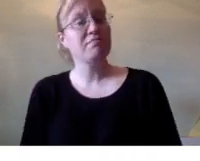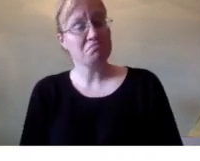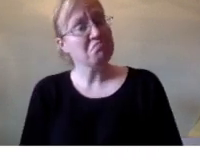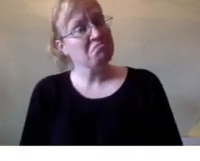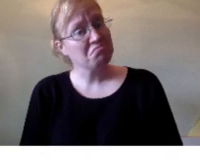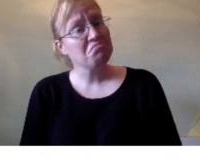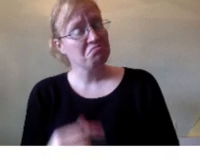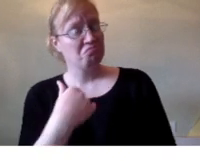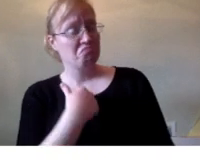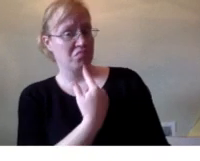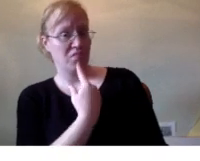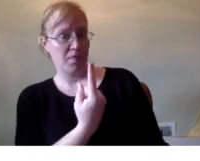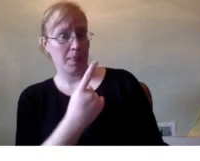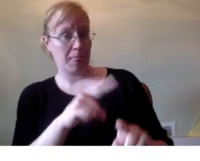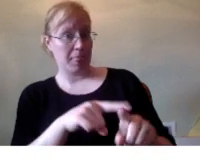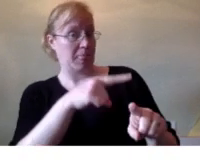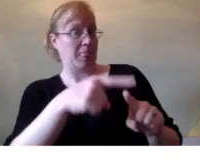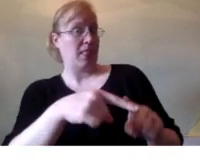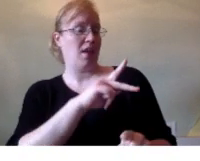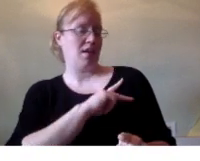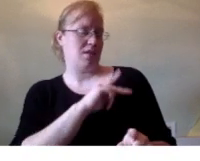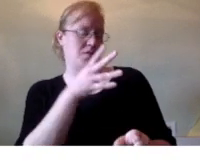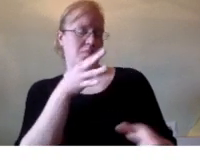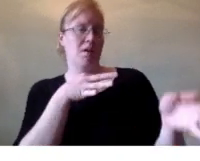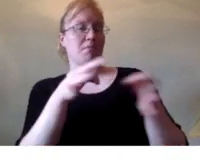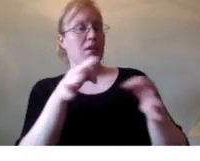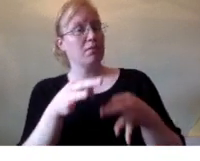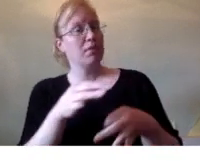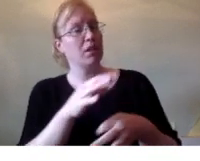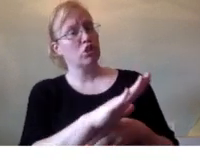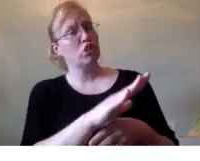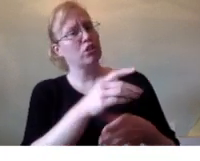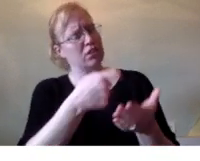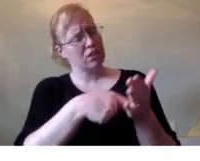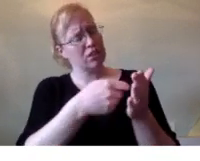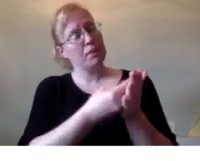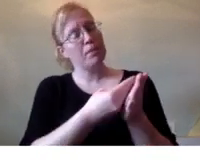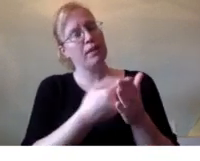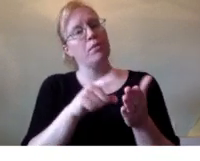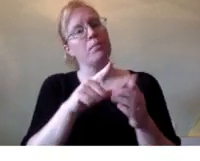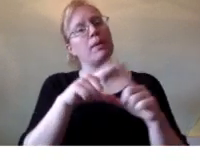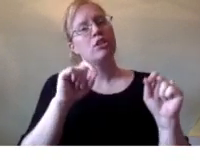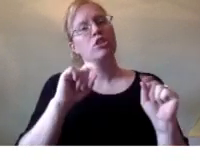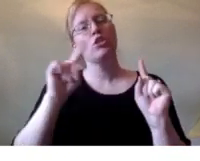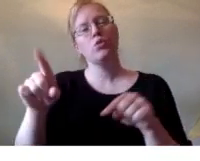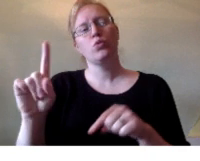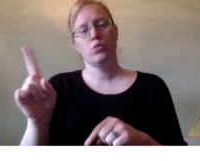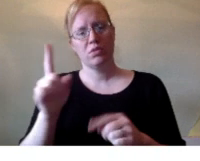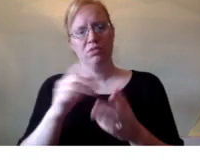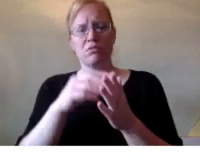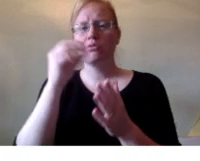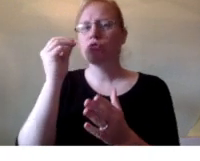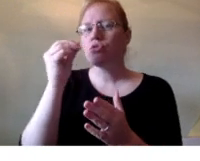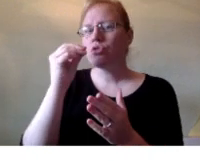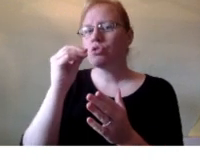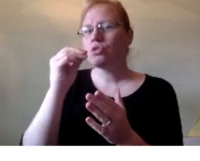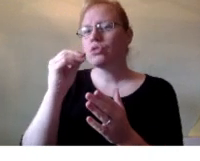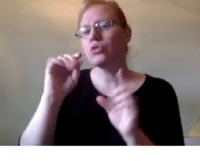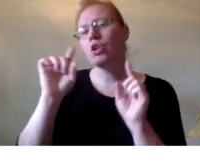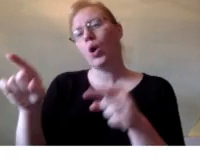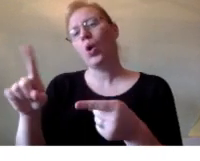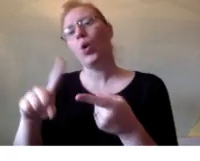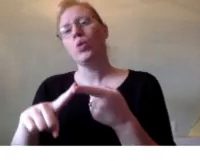Yeah, so I said, then Keisha's mom explains to her where tax money from her paycheck goes. Okay, so she learns that it